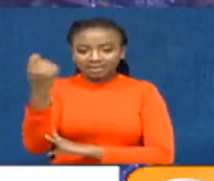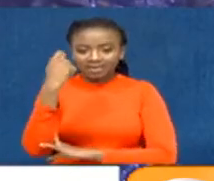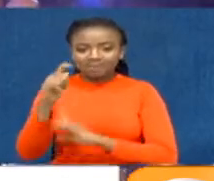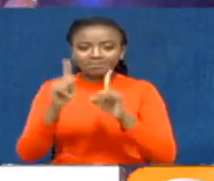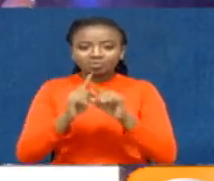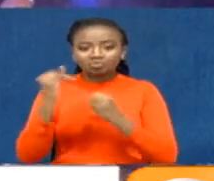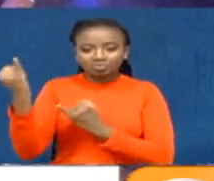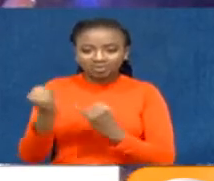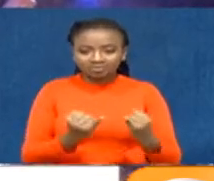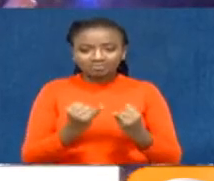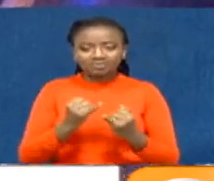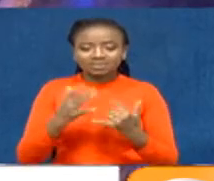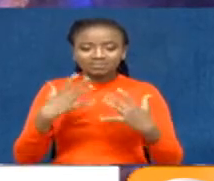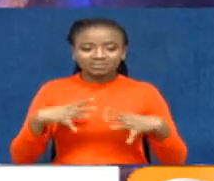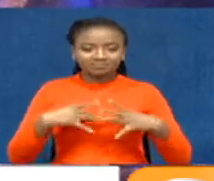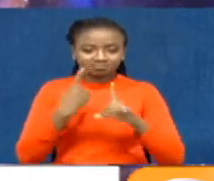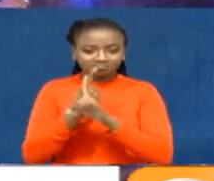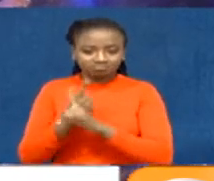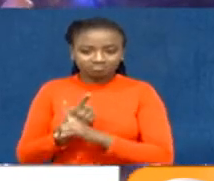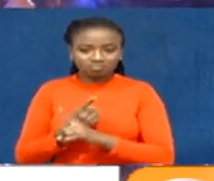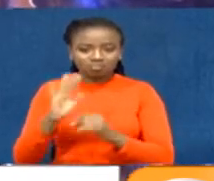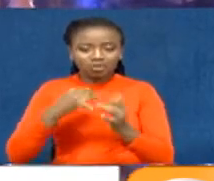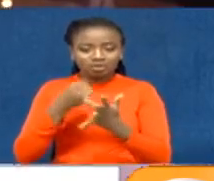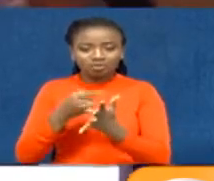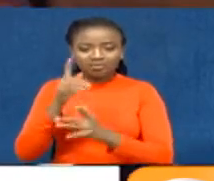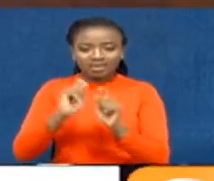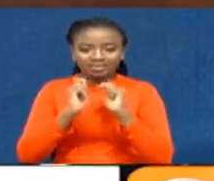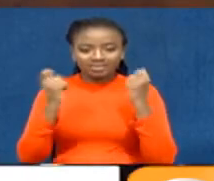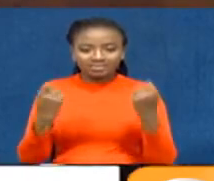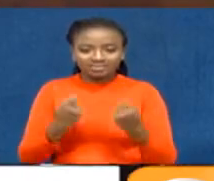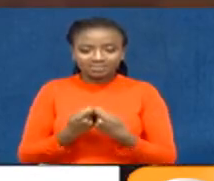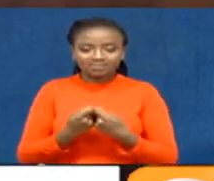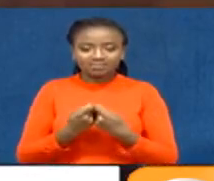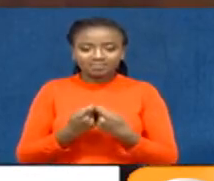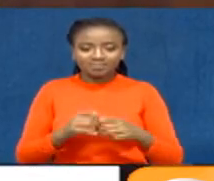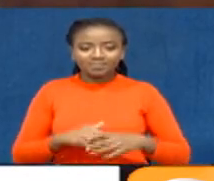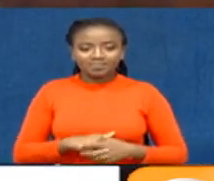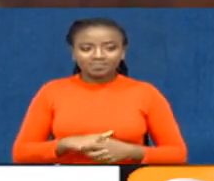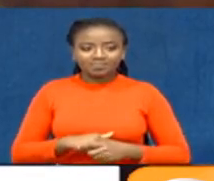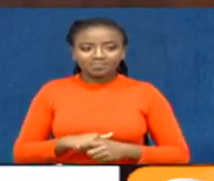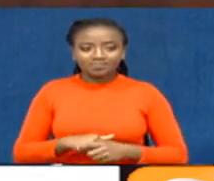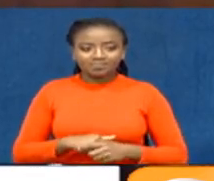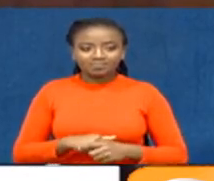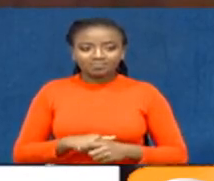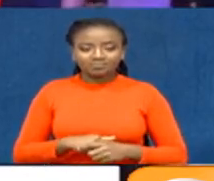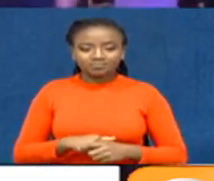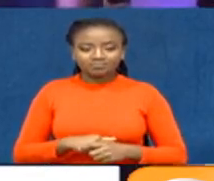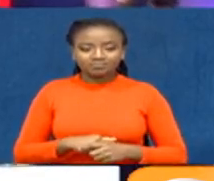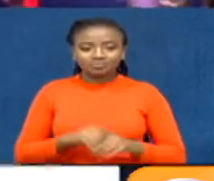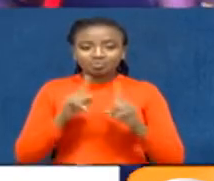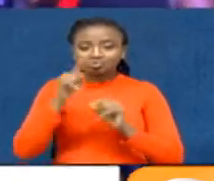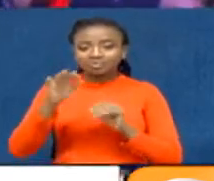attracted diplomats and sponsors who have been with the Shujaa team through Amonde's career. This